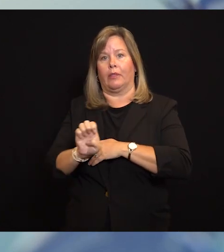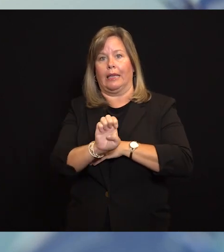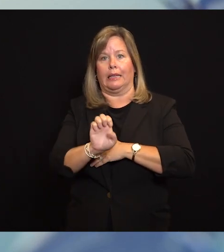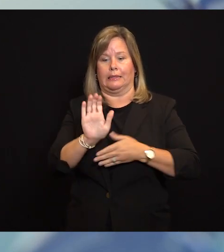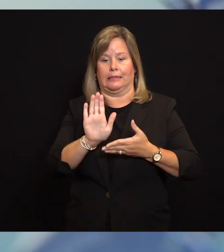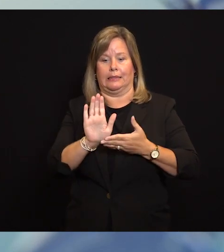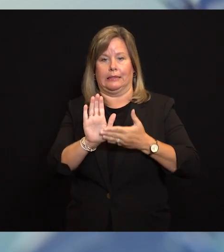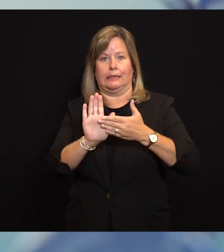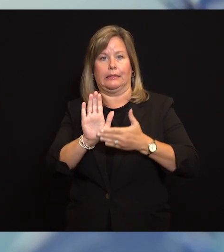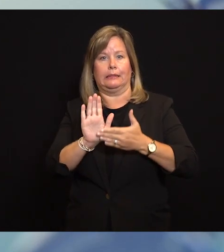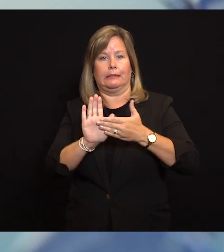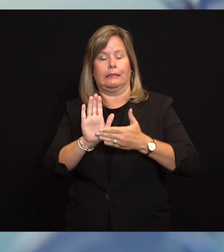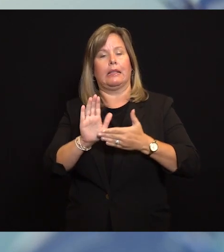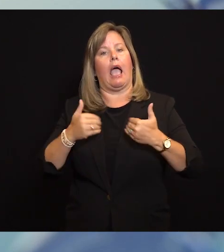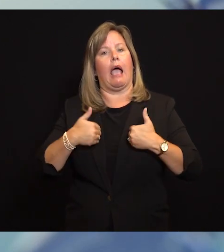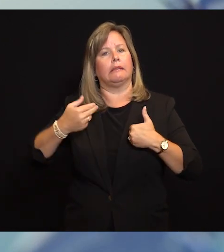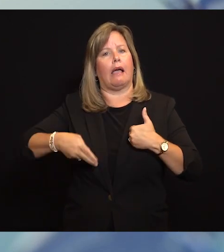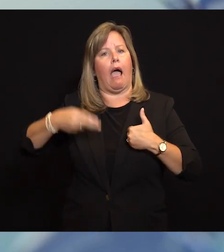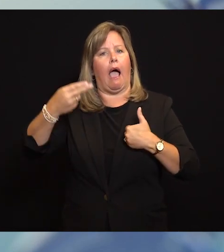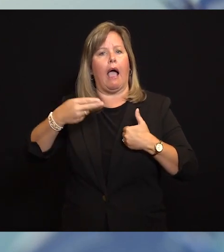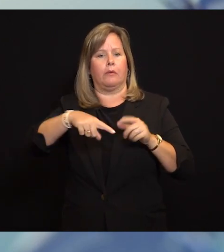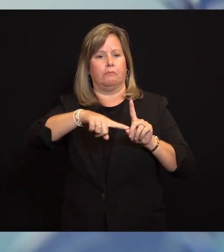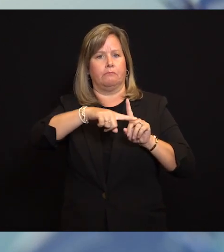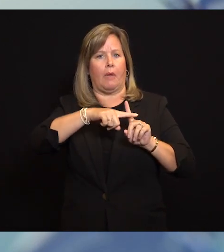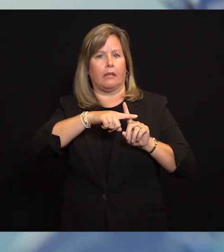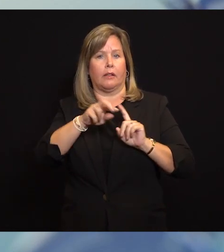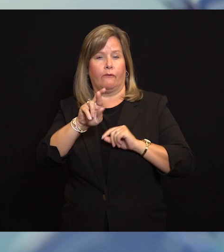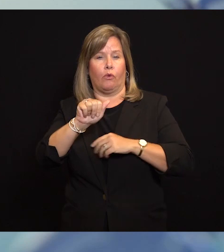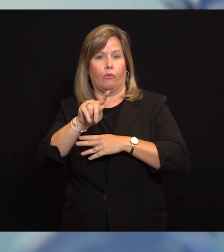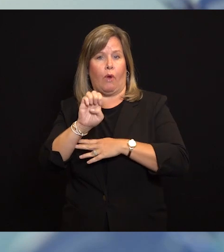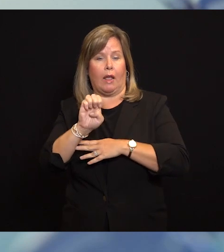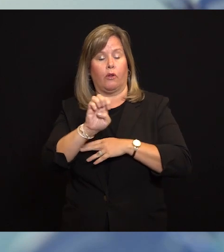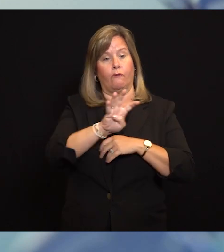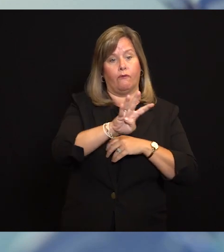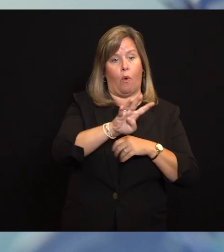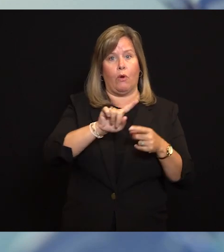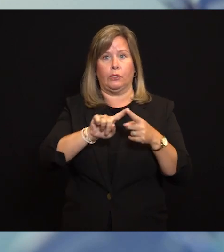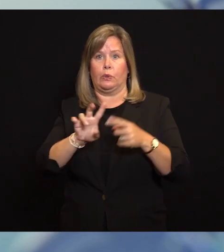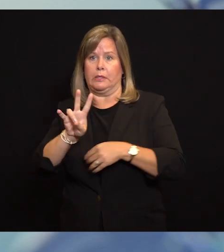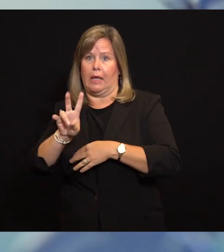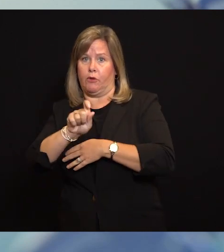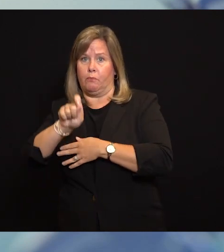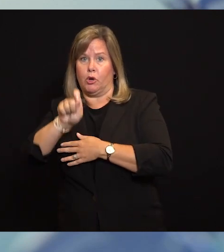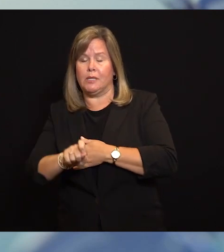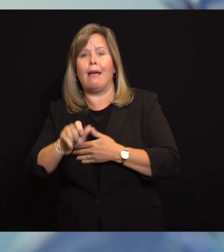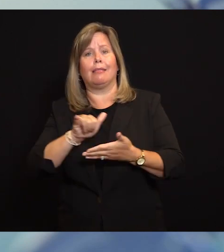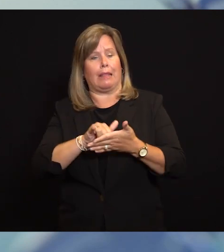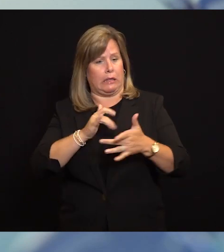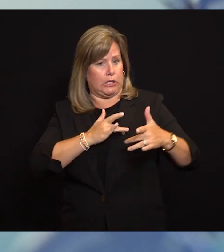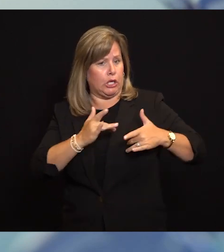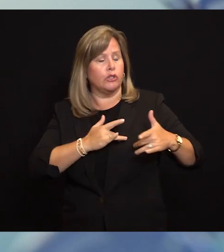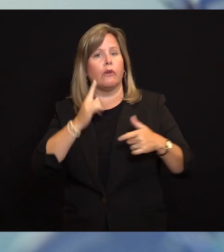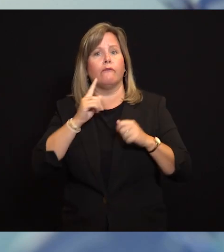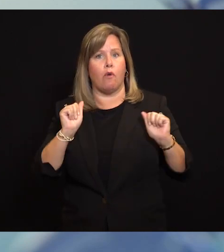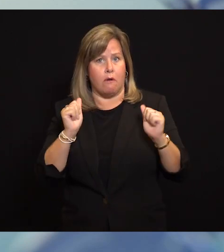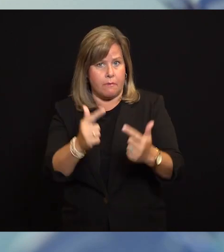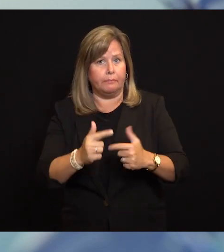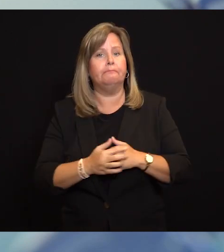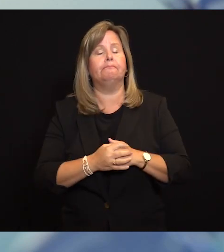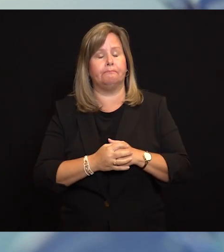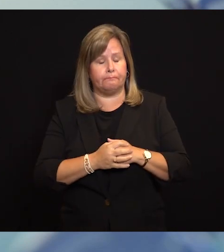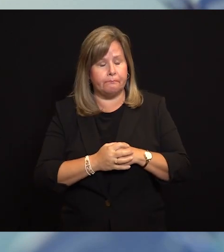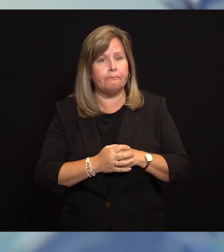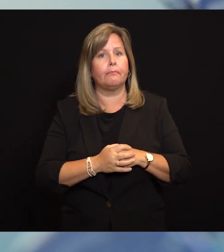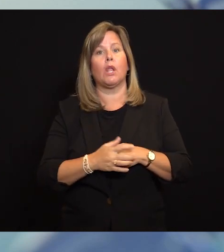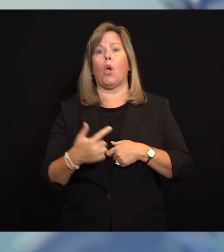higher positivity rates, ranging between 4 and 7%. That's a concern for us everywhere, in that